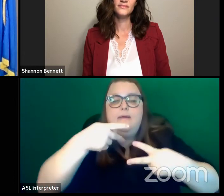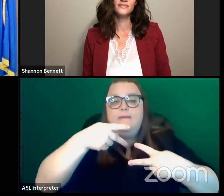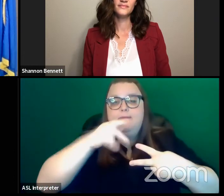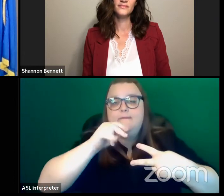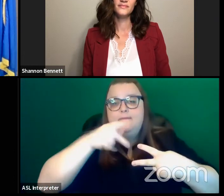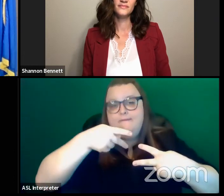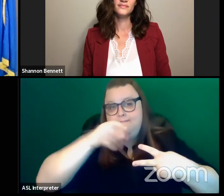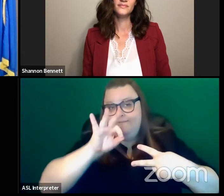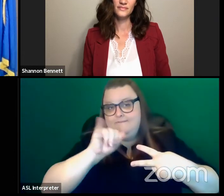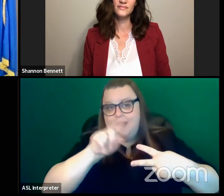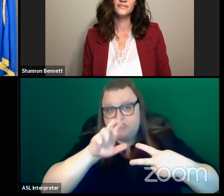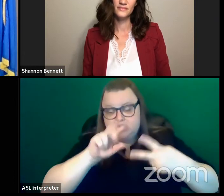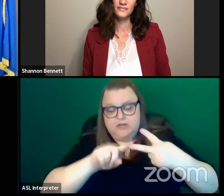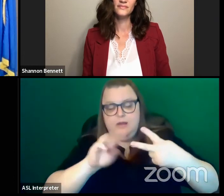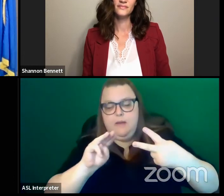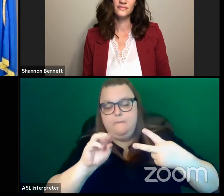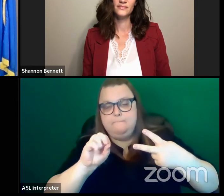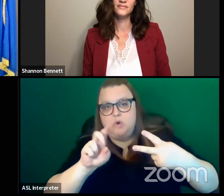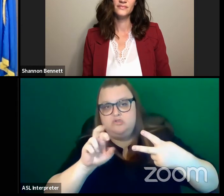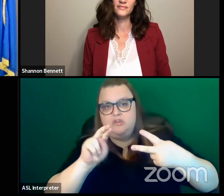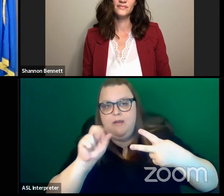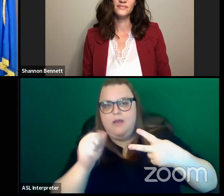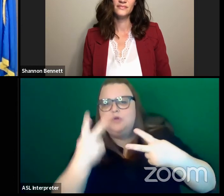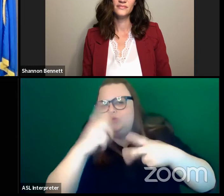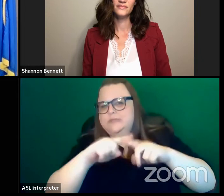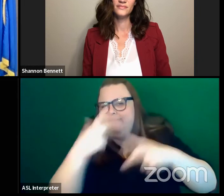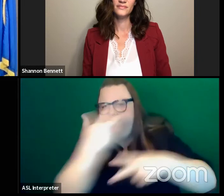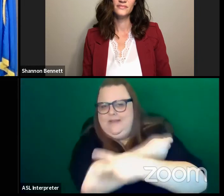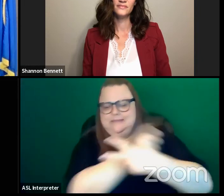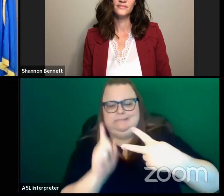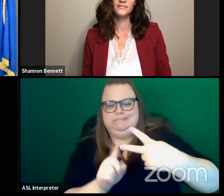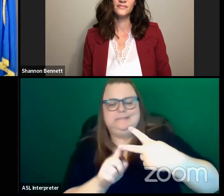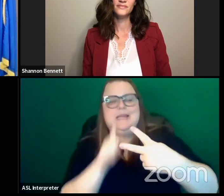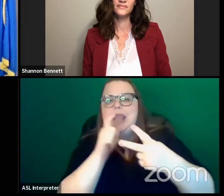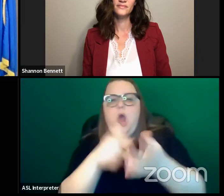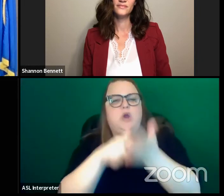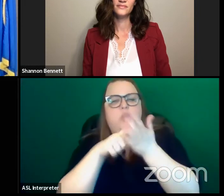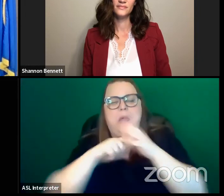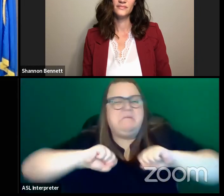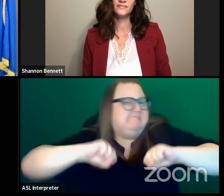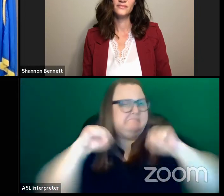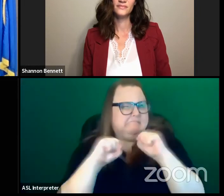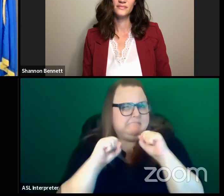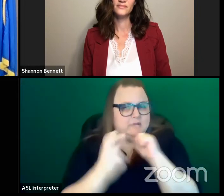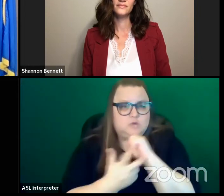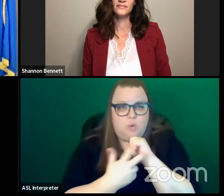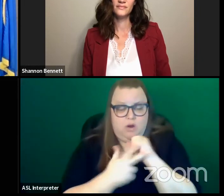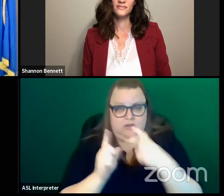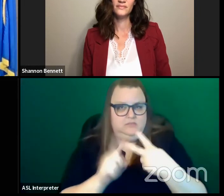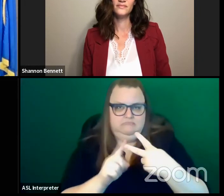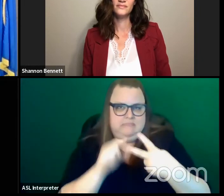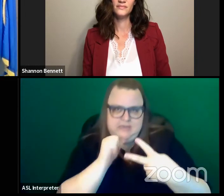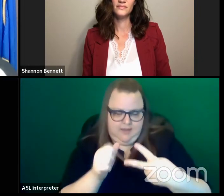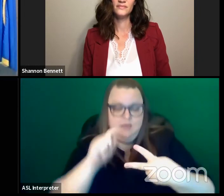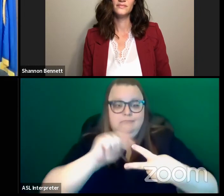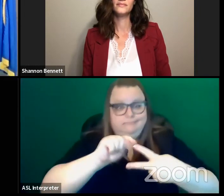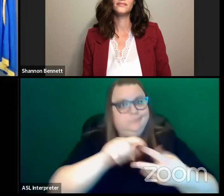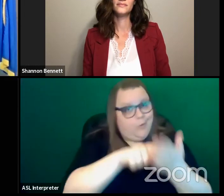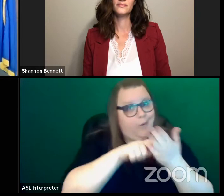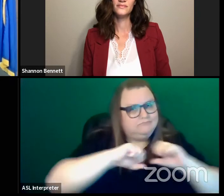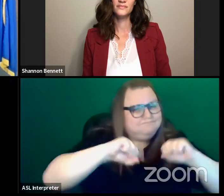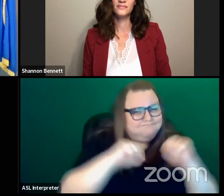different vaccines. Moderna does not require the sub-zero temperature to store. The Pfizer vaccine does.